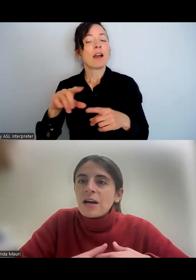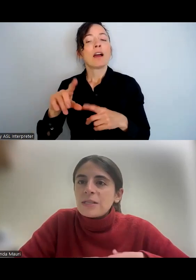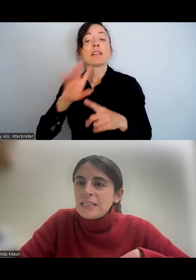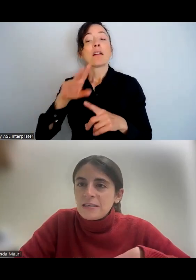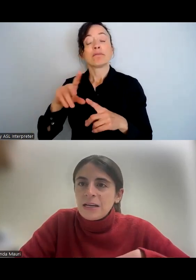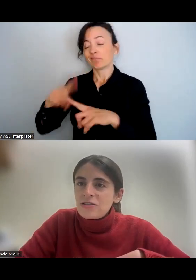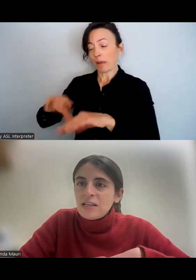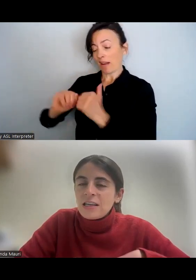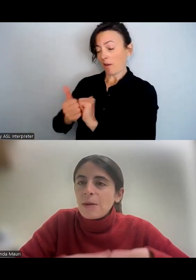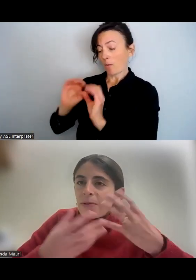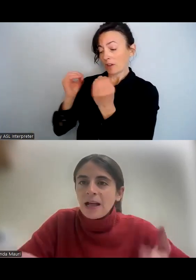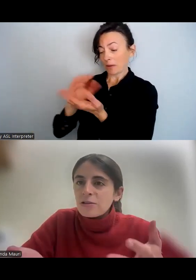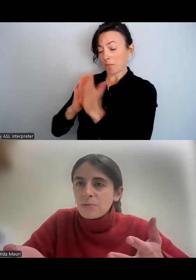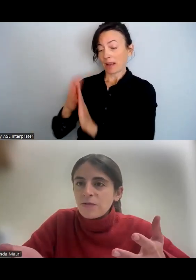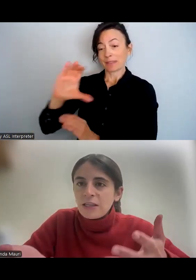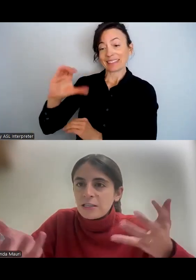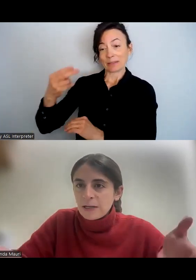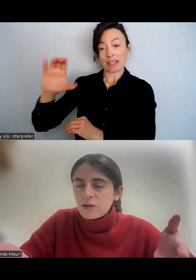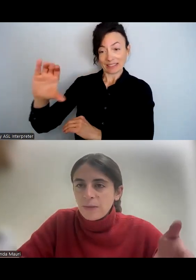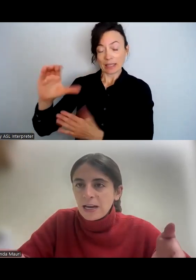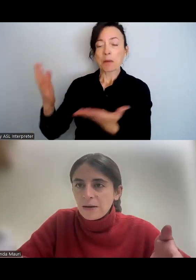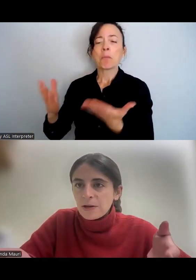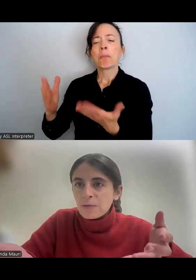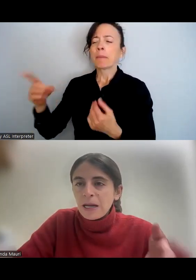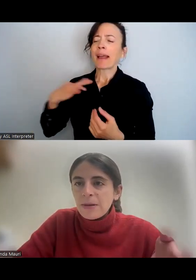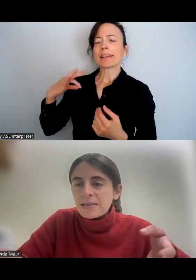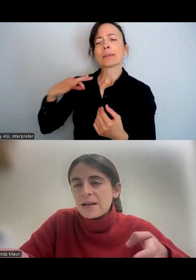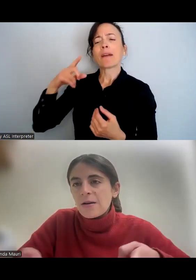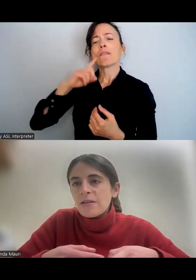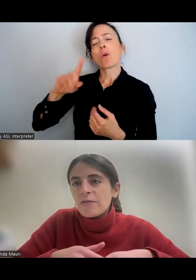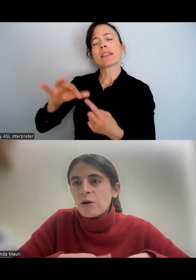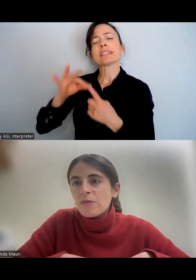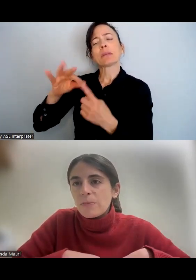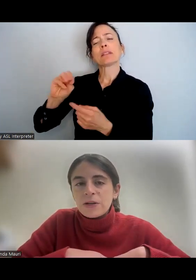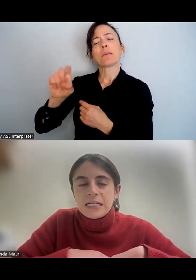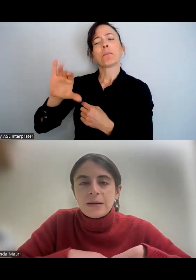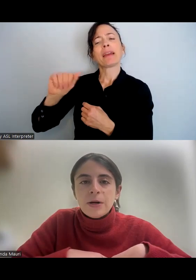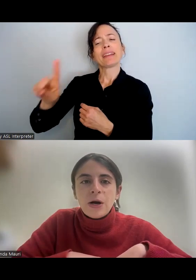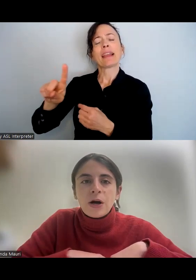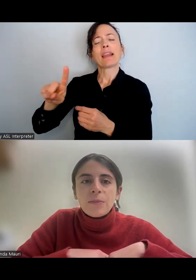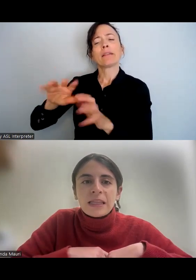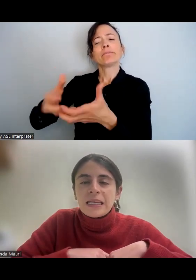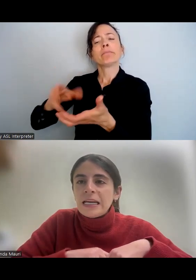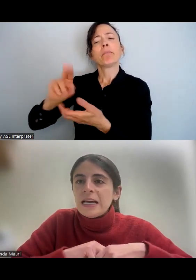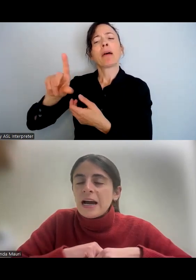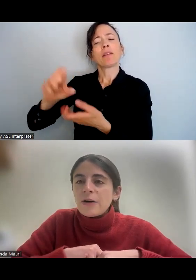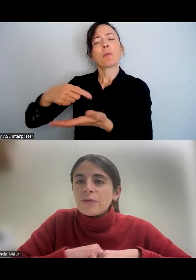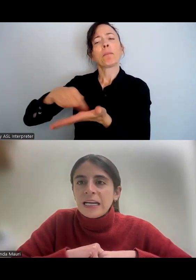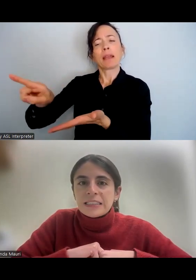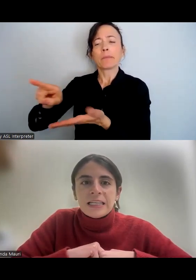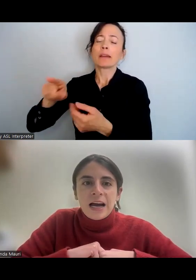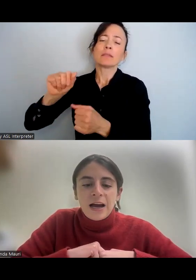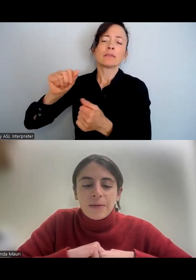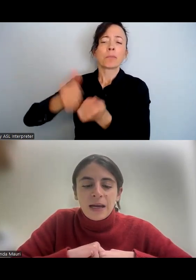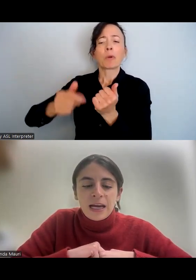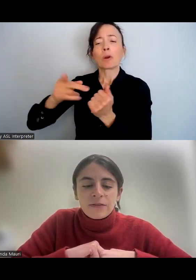organization becomes a CCBHC, they might be eligible for these special Medicaid bundle payments that come in the form of a per diem or monthly